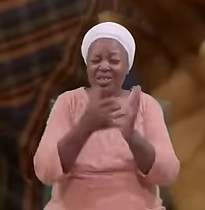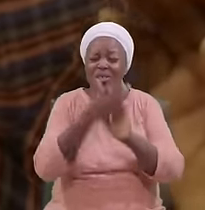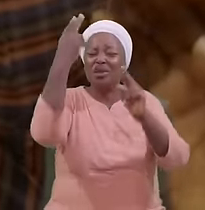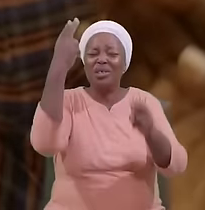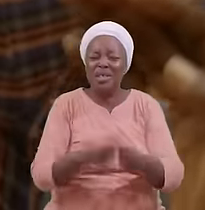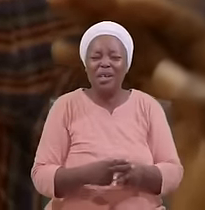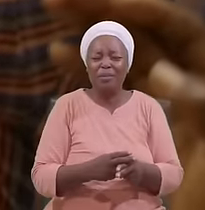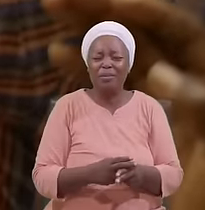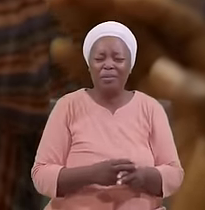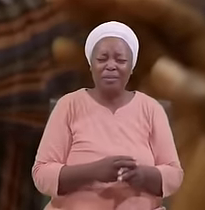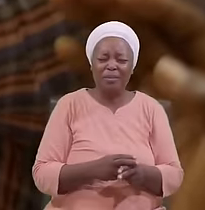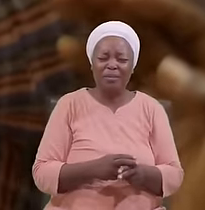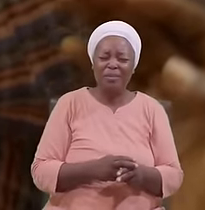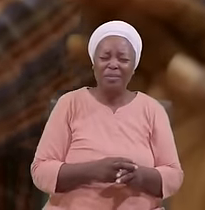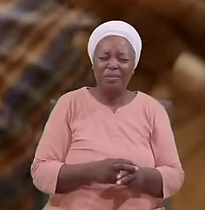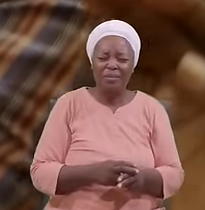name.